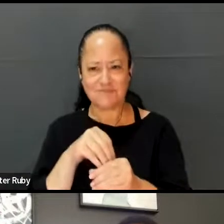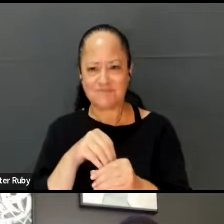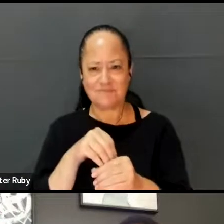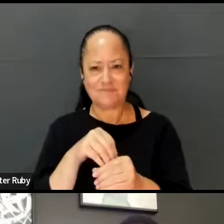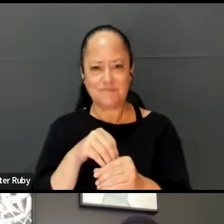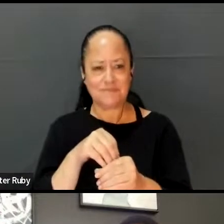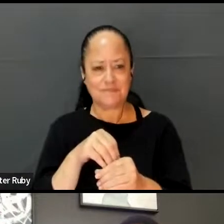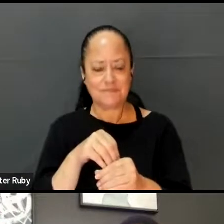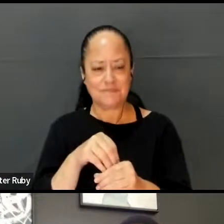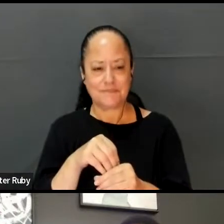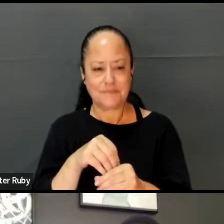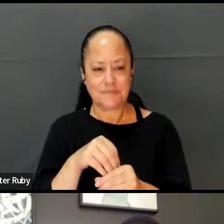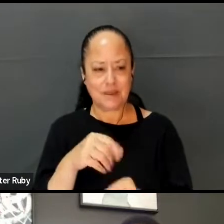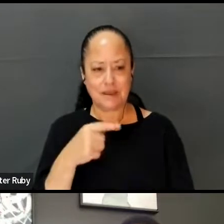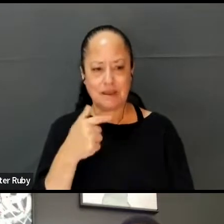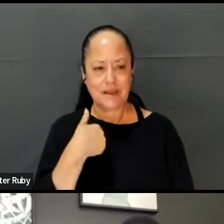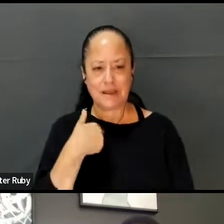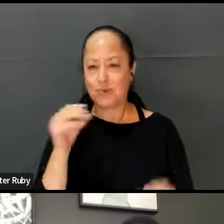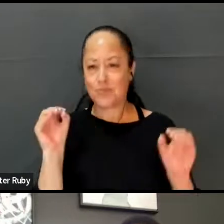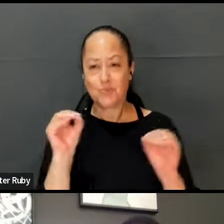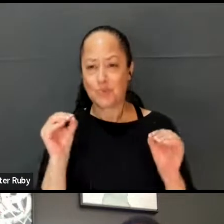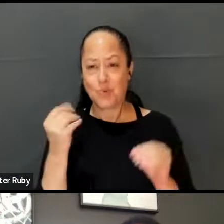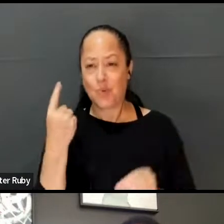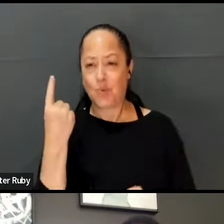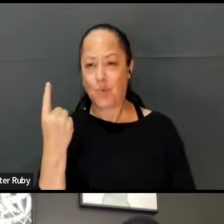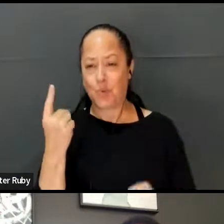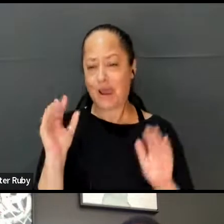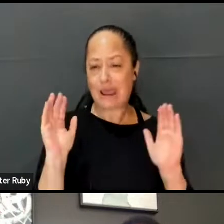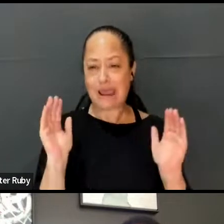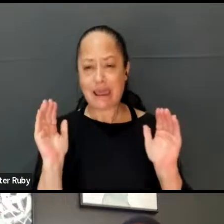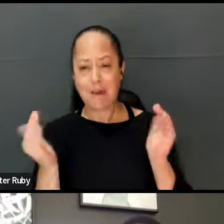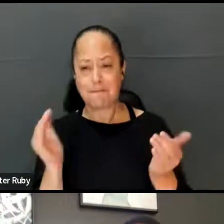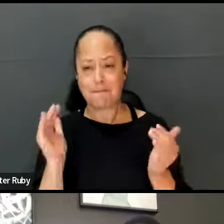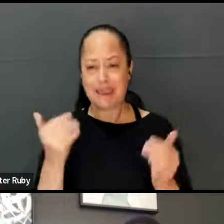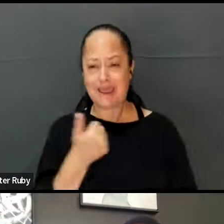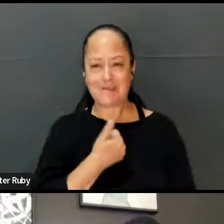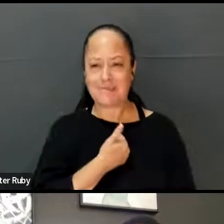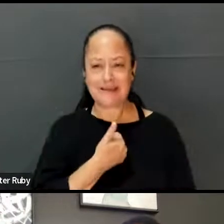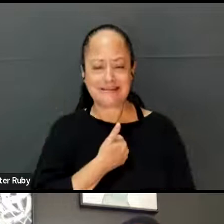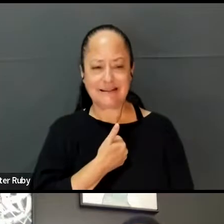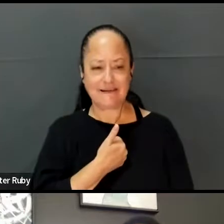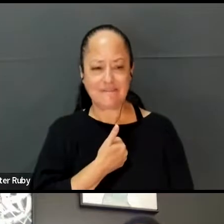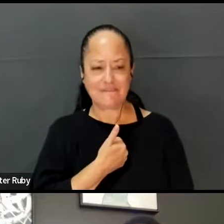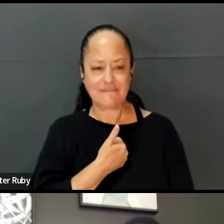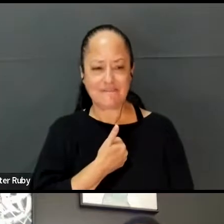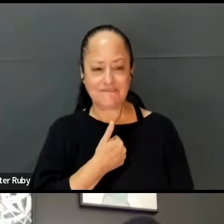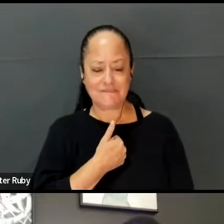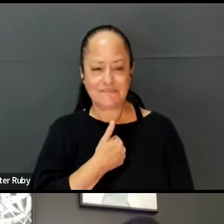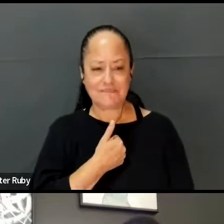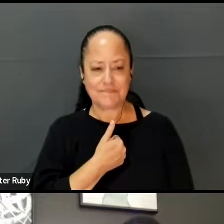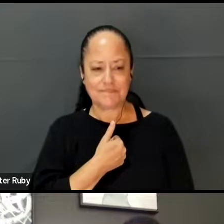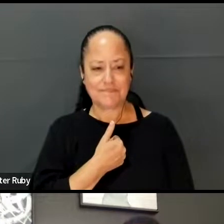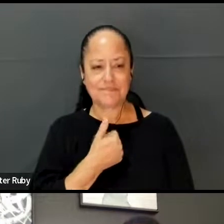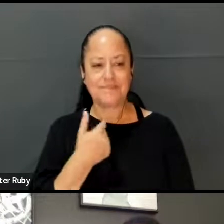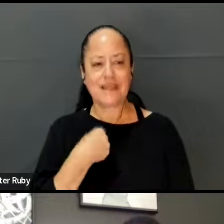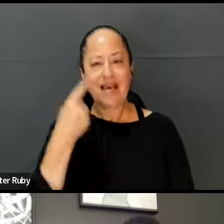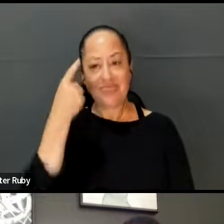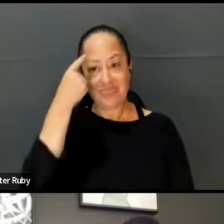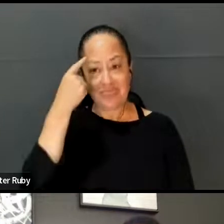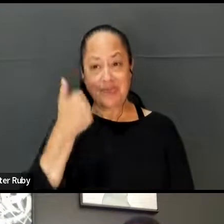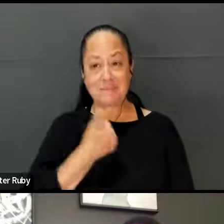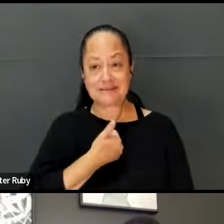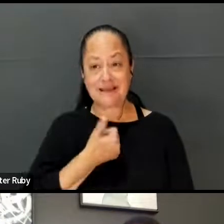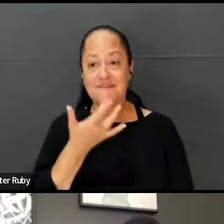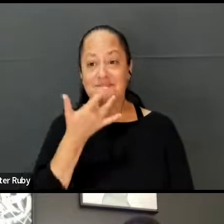of because I had nobody to compare myself with. But after saying all that, I think I'm very lucky